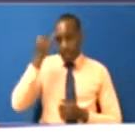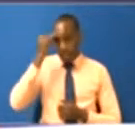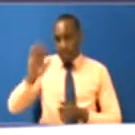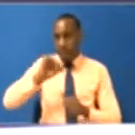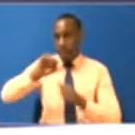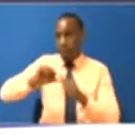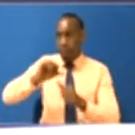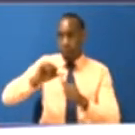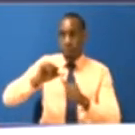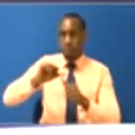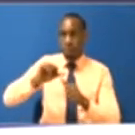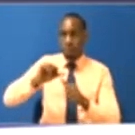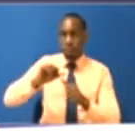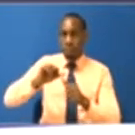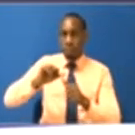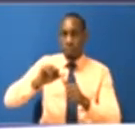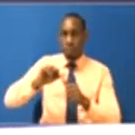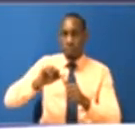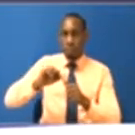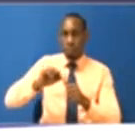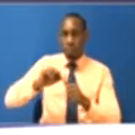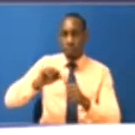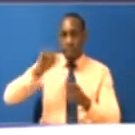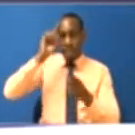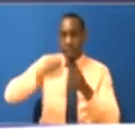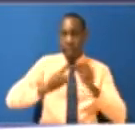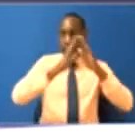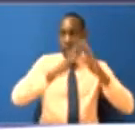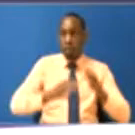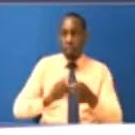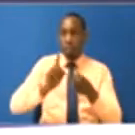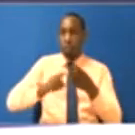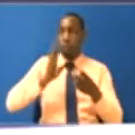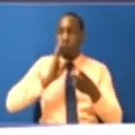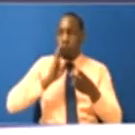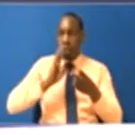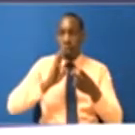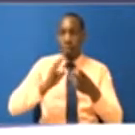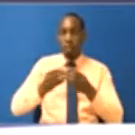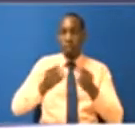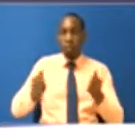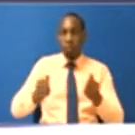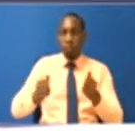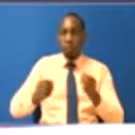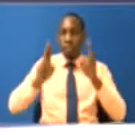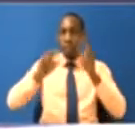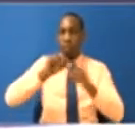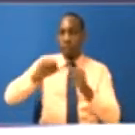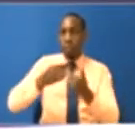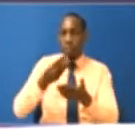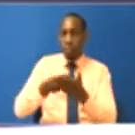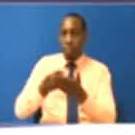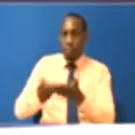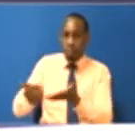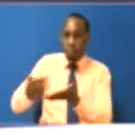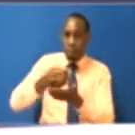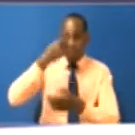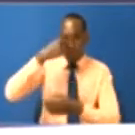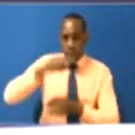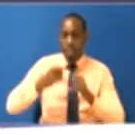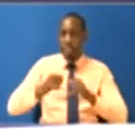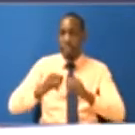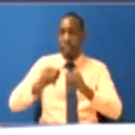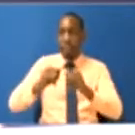about what he has in terms of housing in terms of water resolving the issue about revenue generation policy